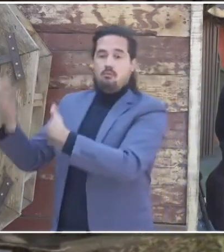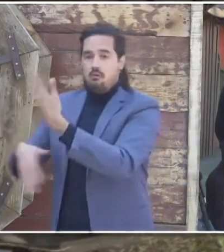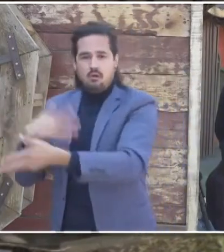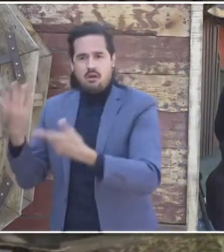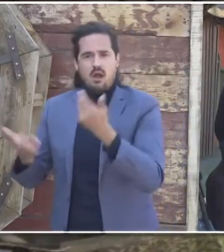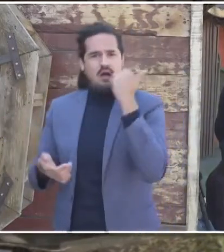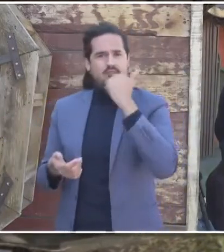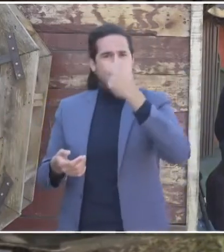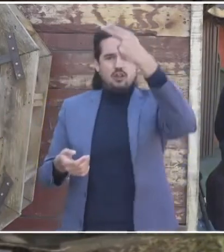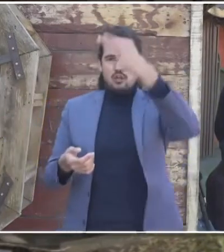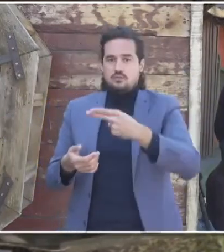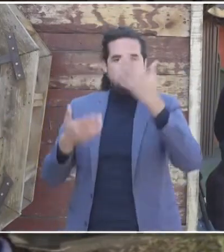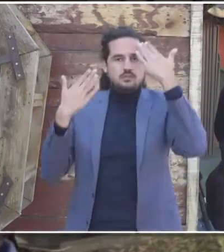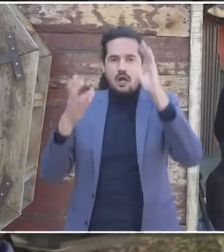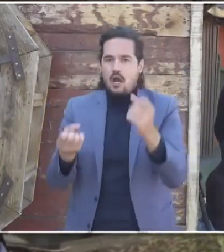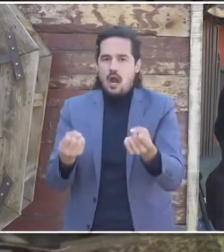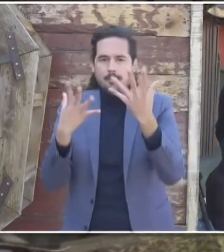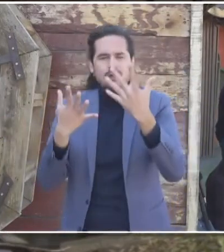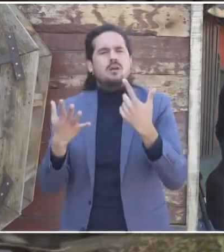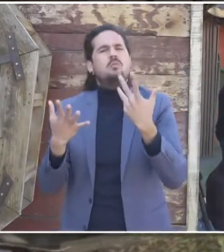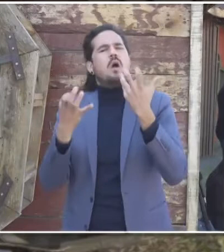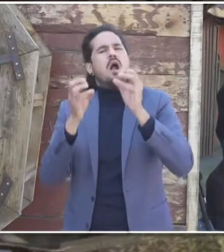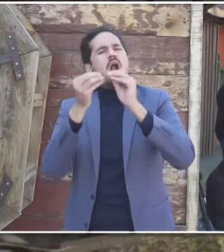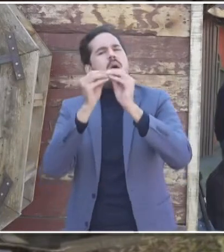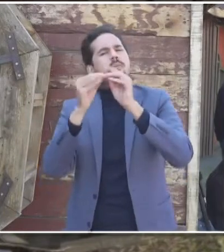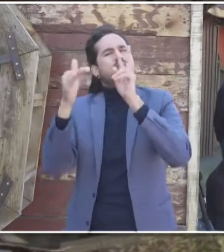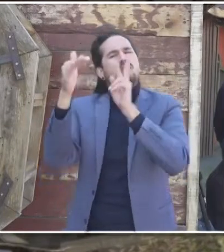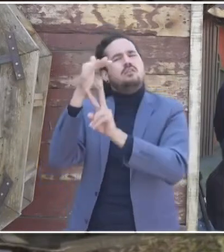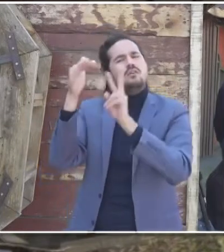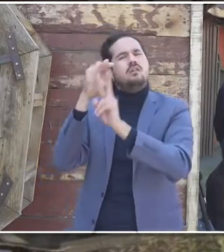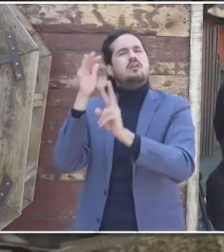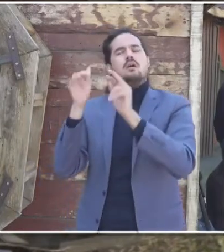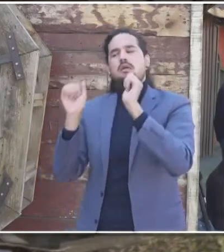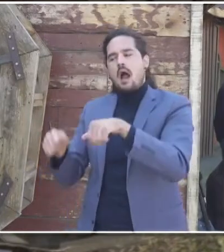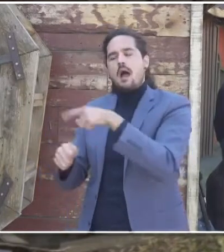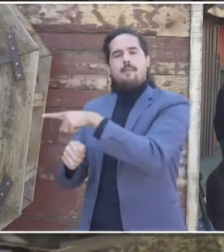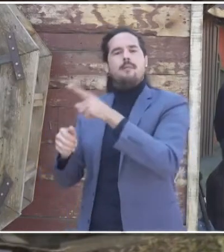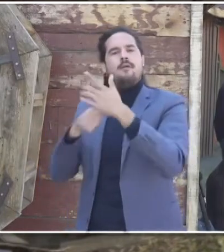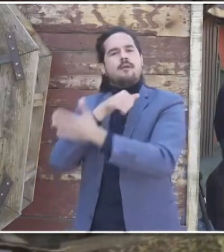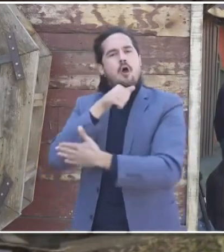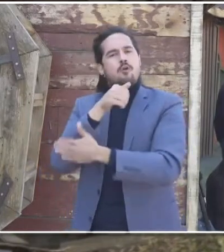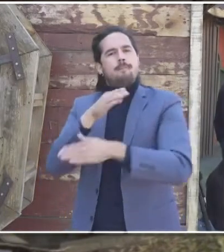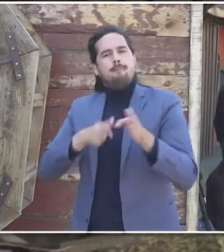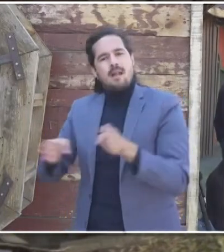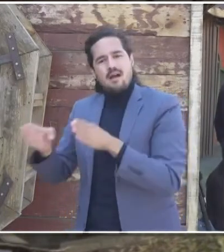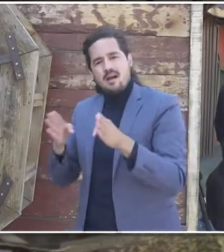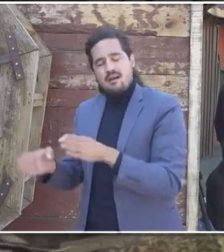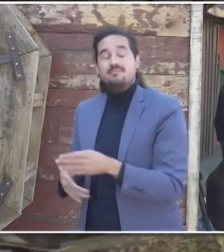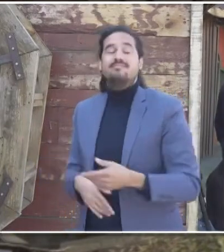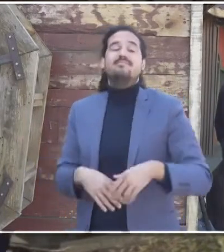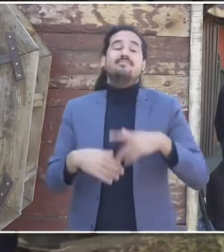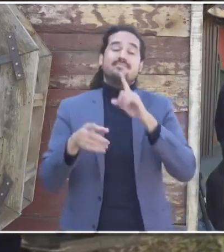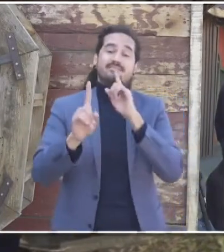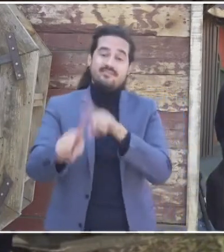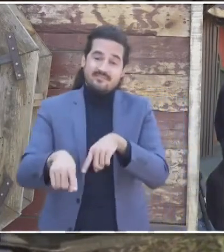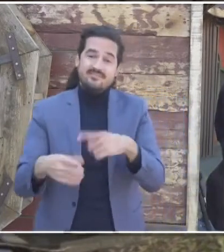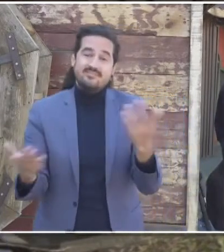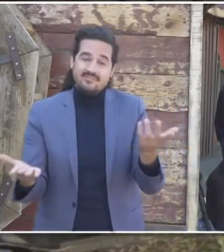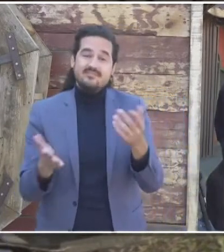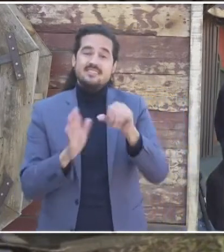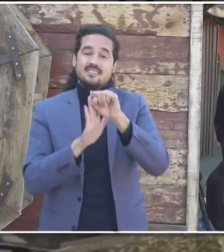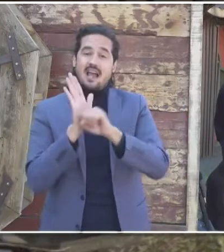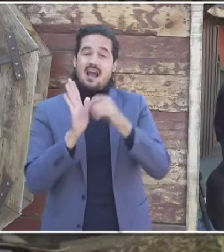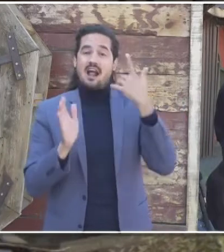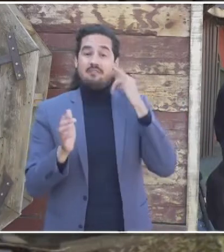that ourselves as a state, we're now providing that window at the local level. Now, let me just say this. The purpose of the